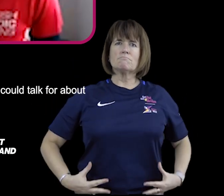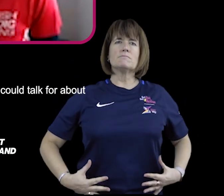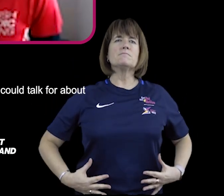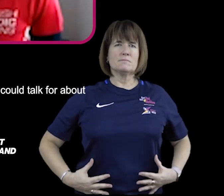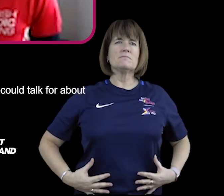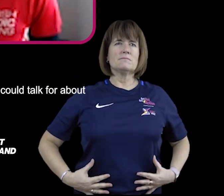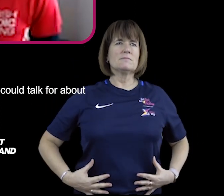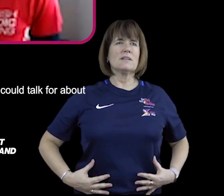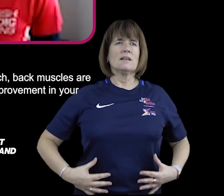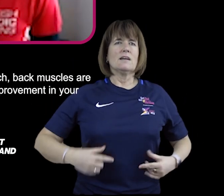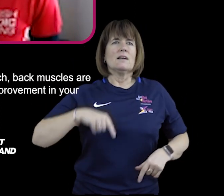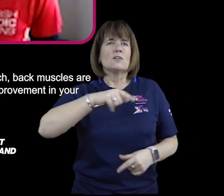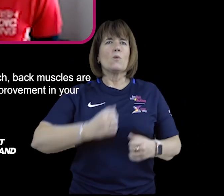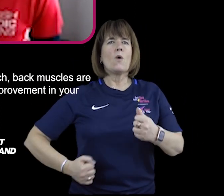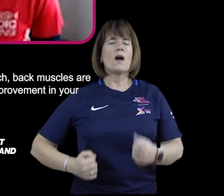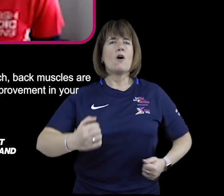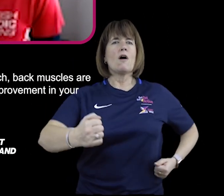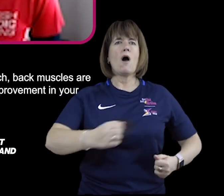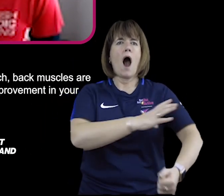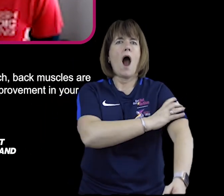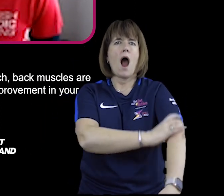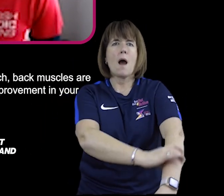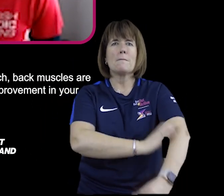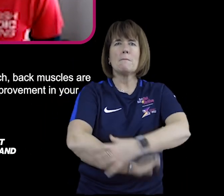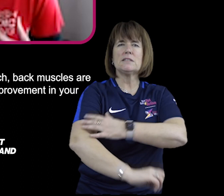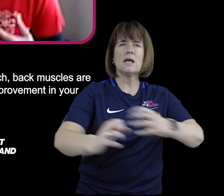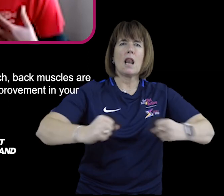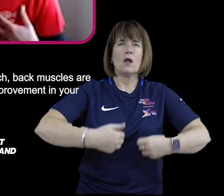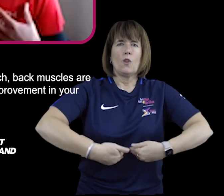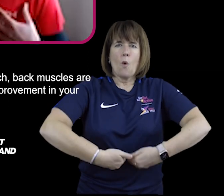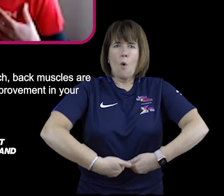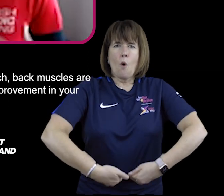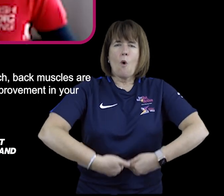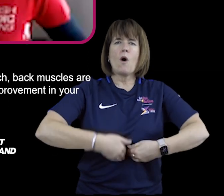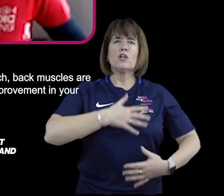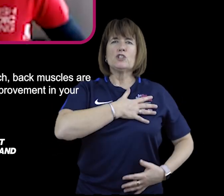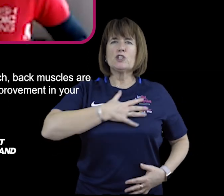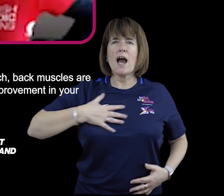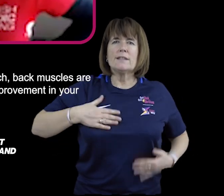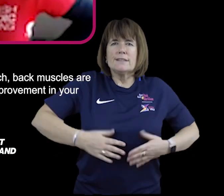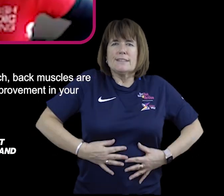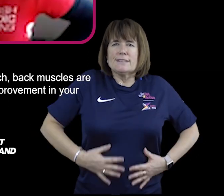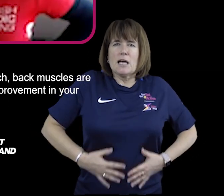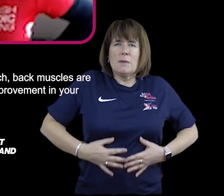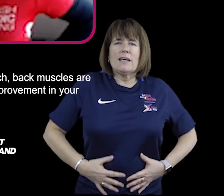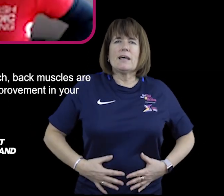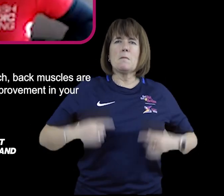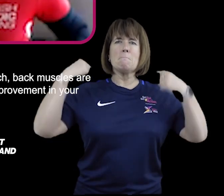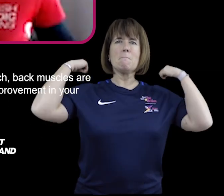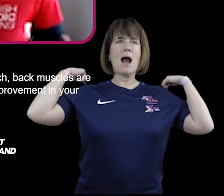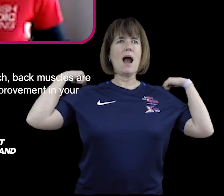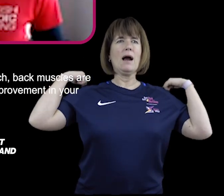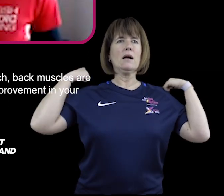a full body workout. So as you're walking along, your arm muscles and all your core muscles, chest, stomach, back muscles are all